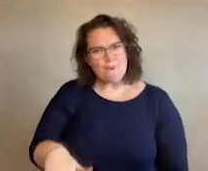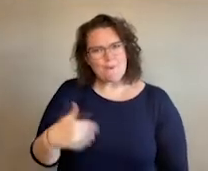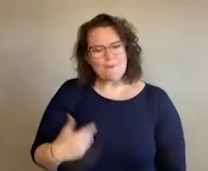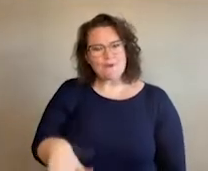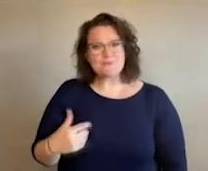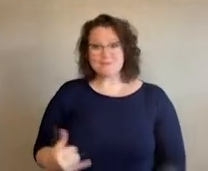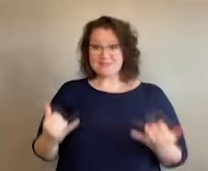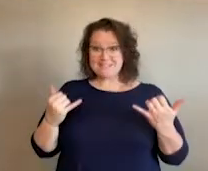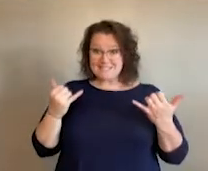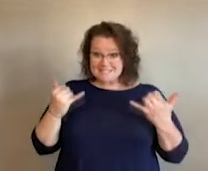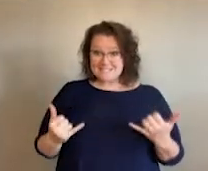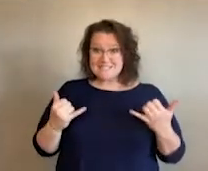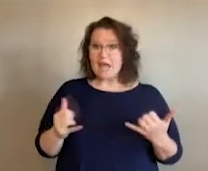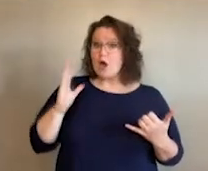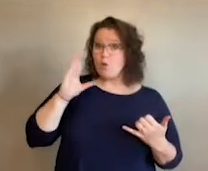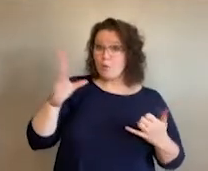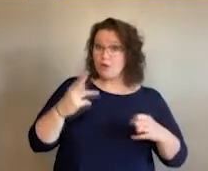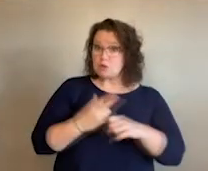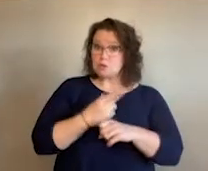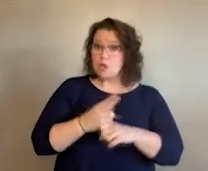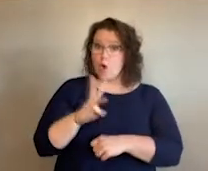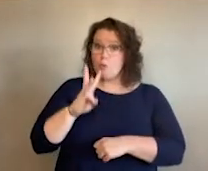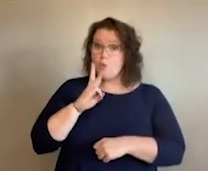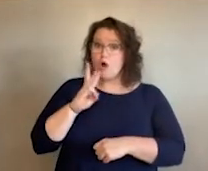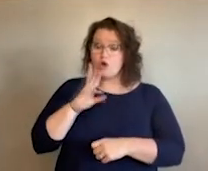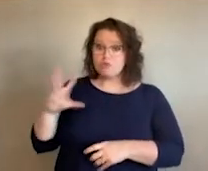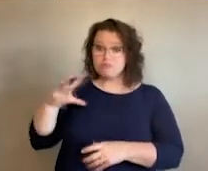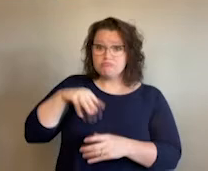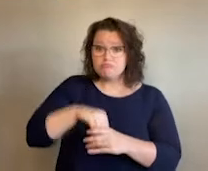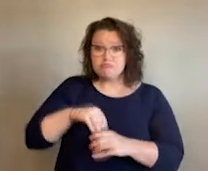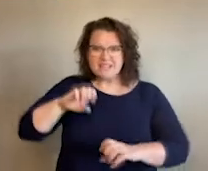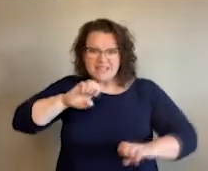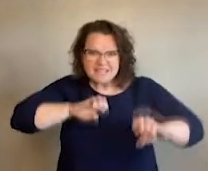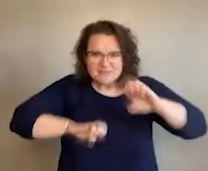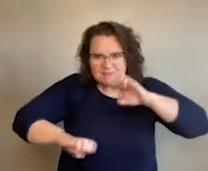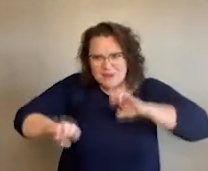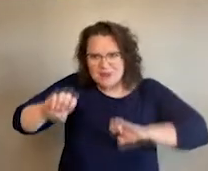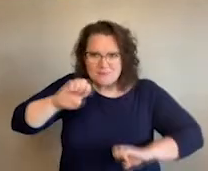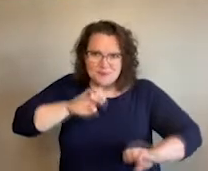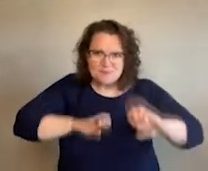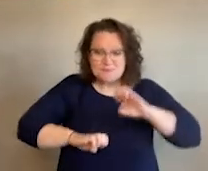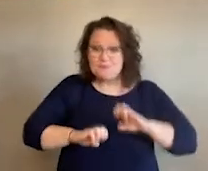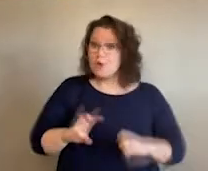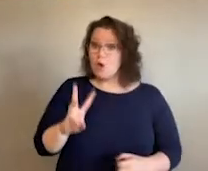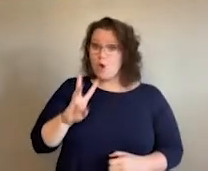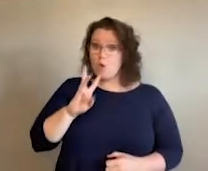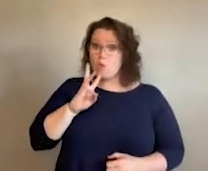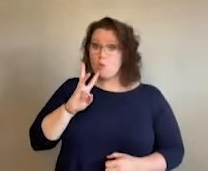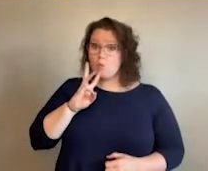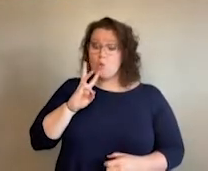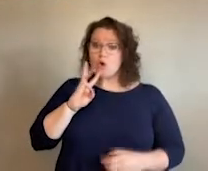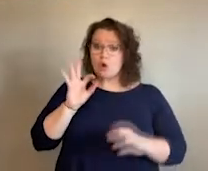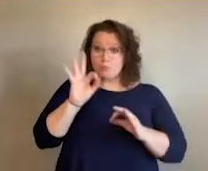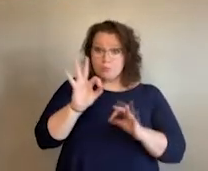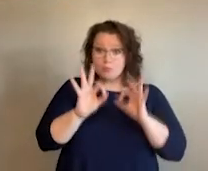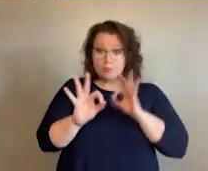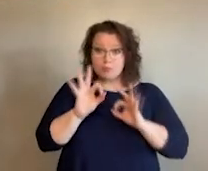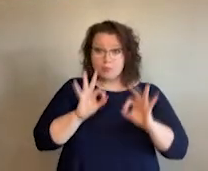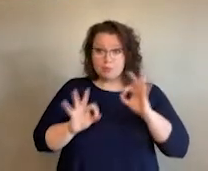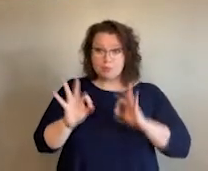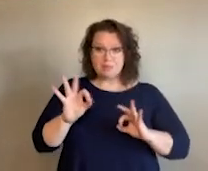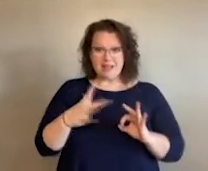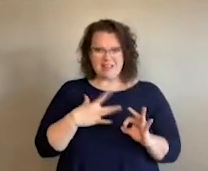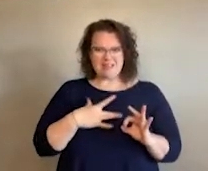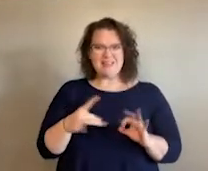So today, we're going to use water in our experiment. Water molecules or water drops like each